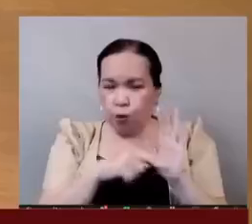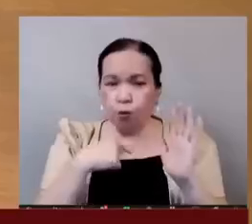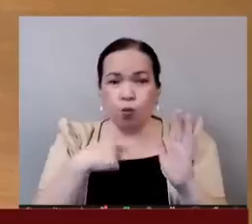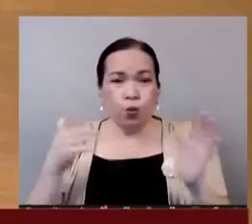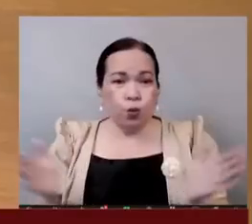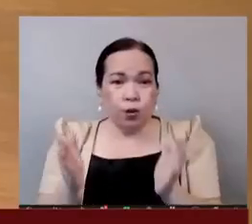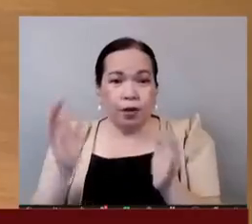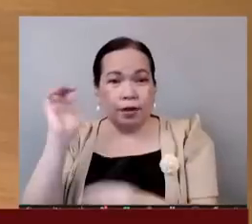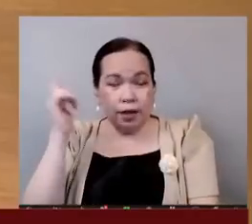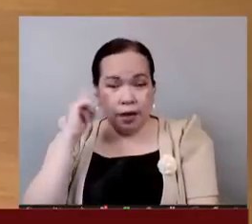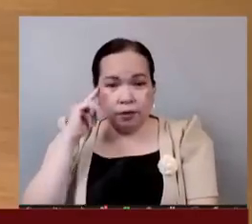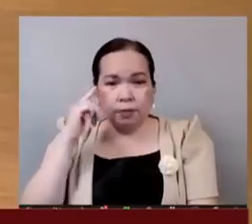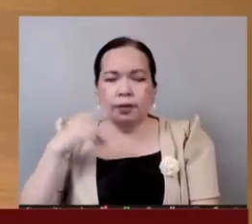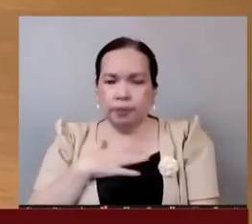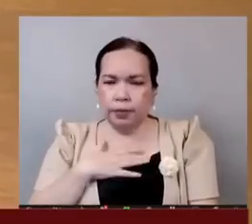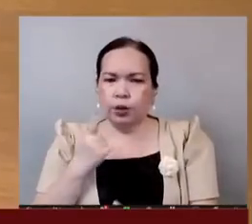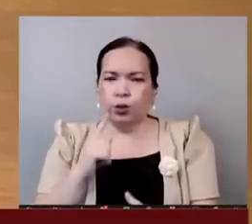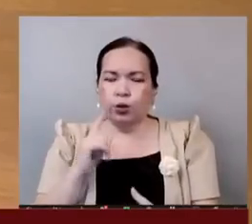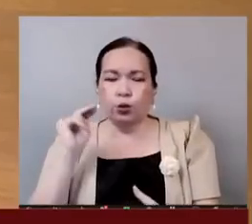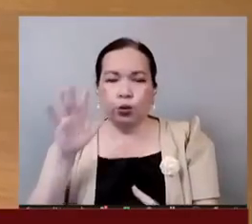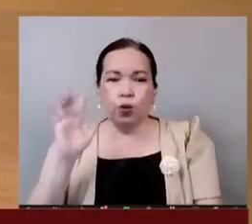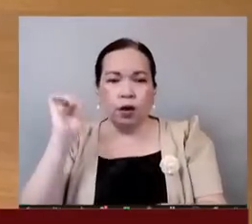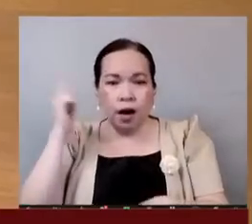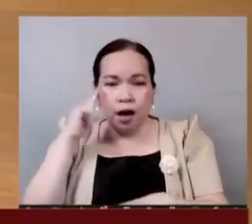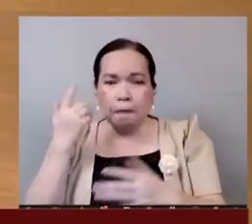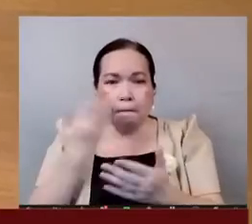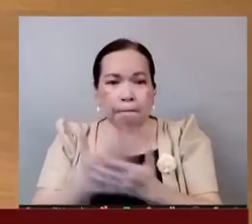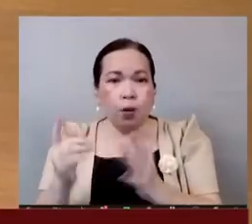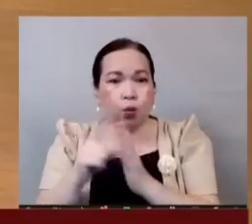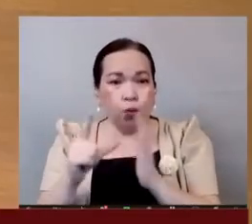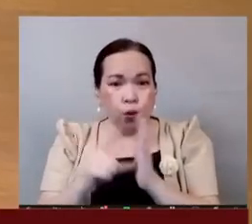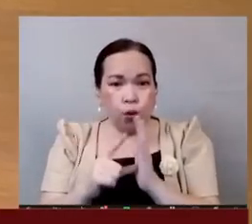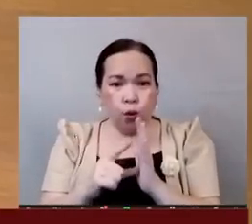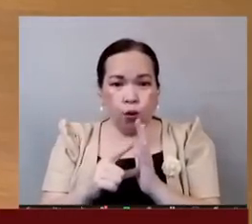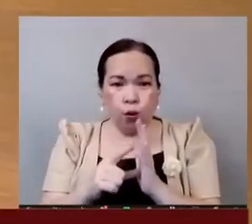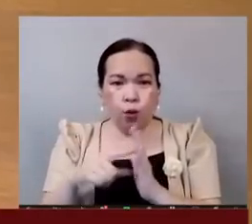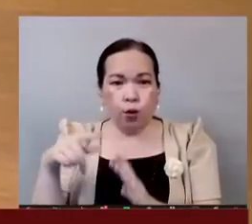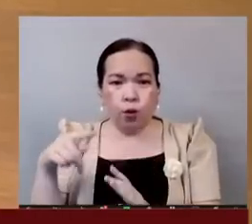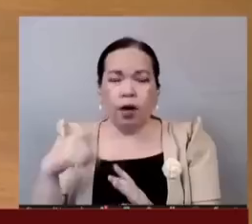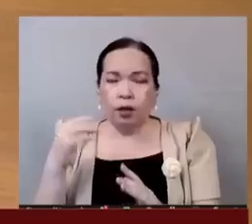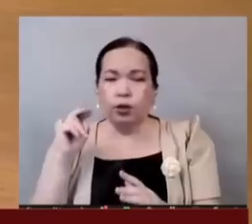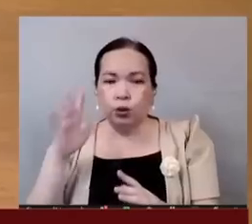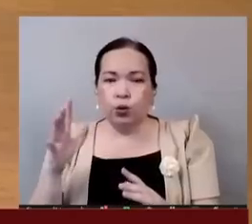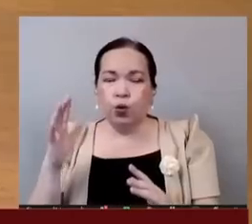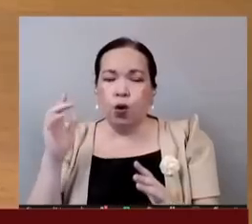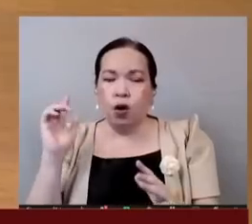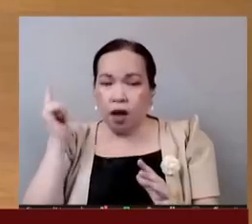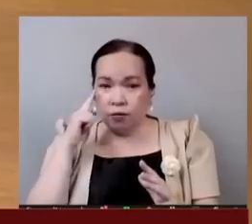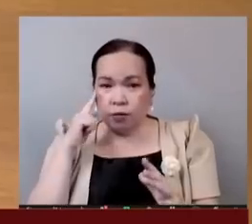to enact a new government procurement law and a new government auditing code.